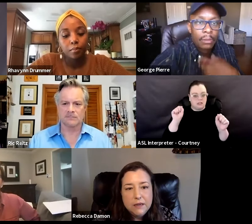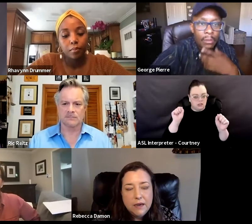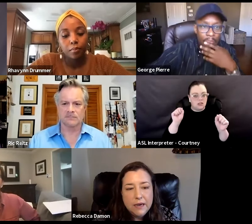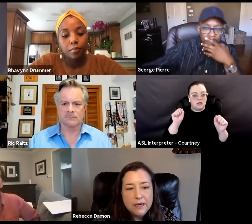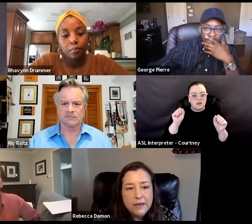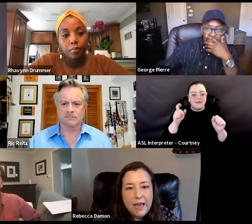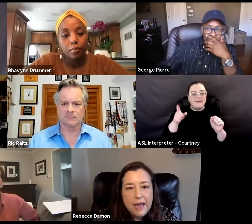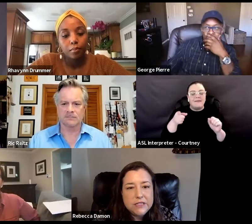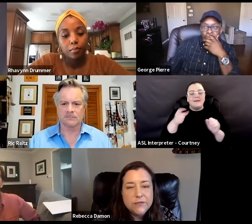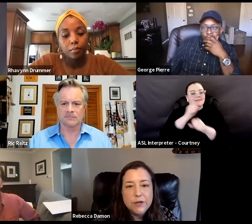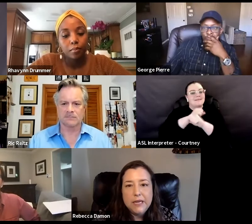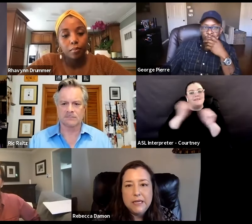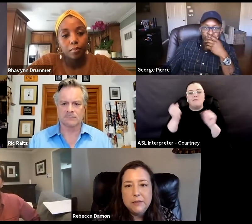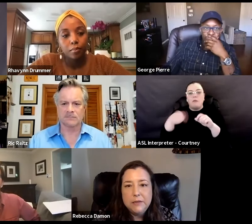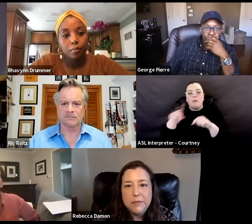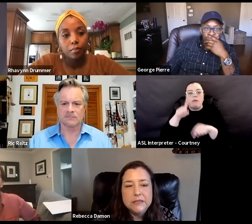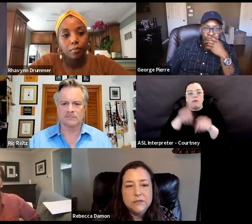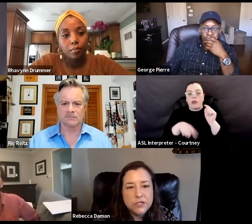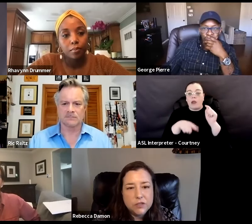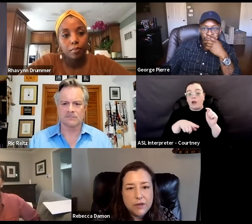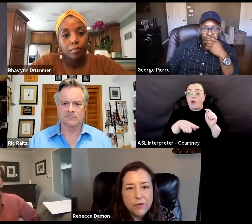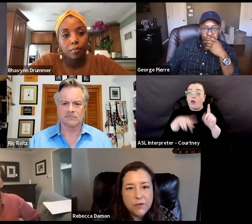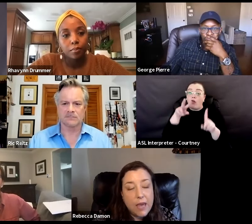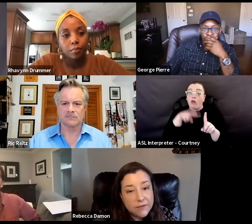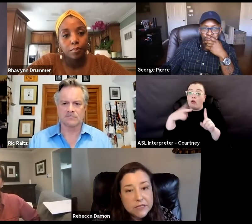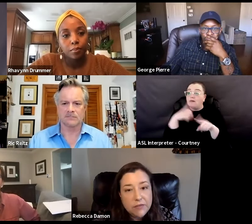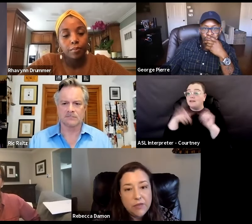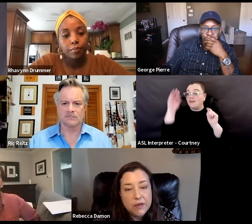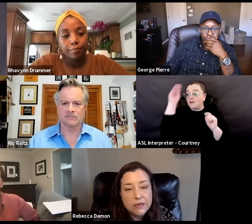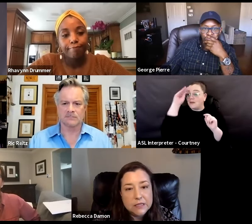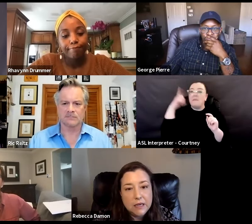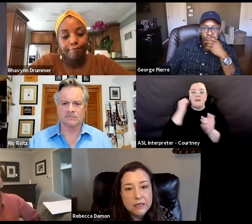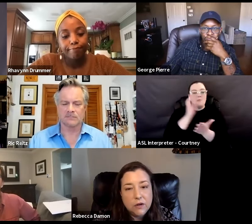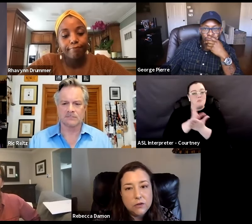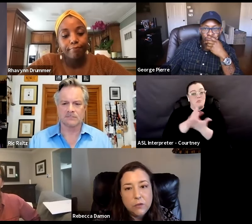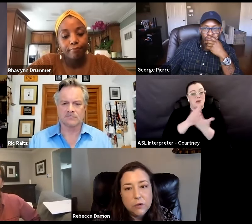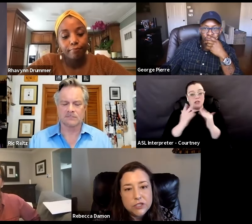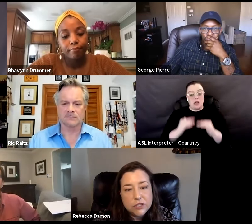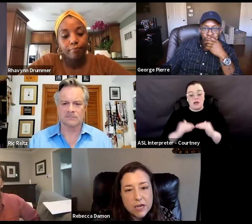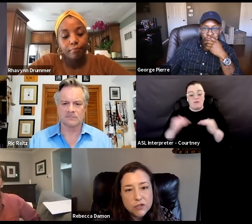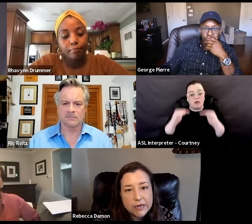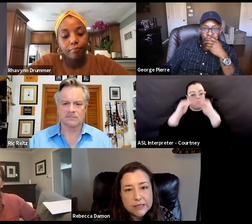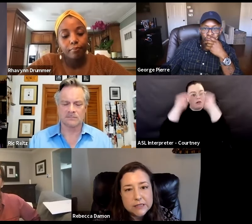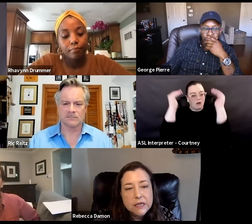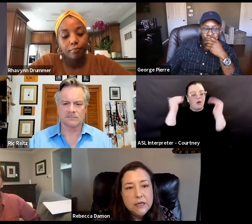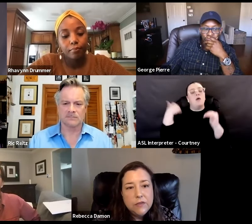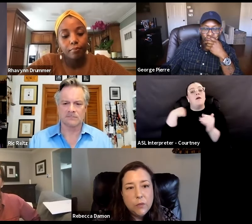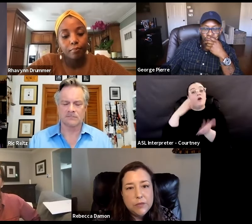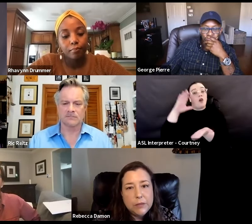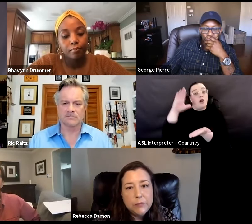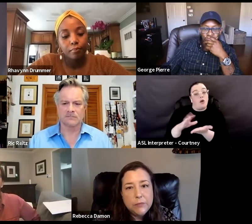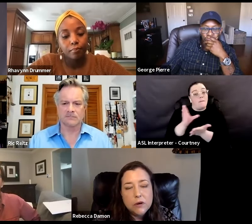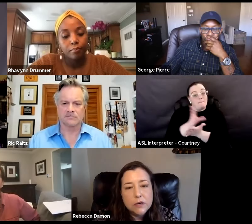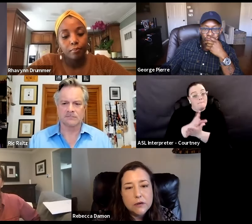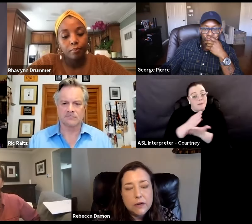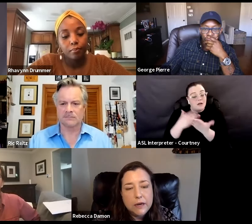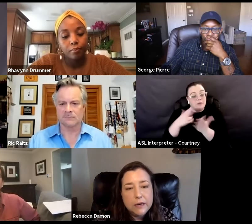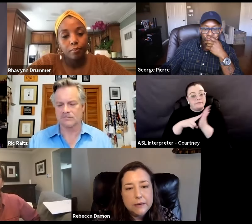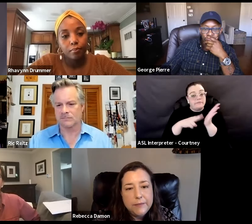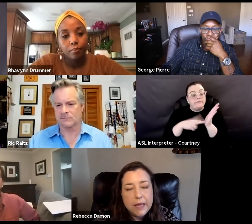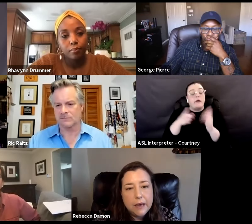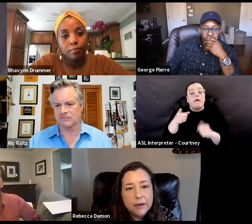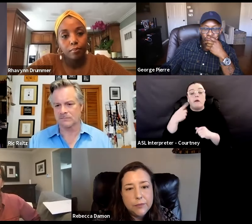can have a different opinion because of the budget level. We have done things in our lower budget contracts that when people